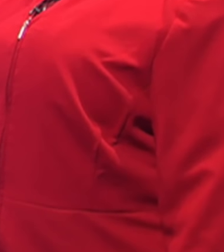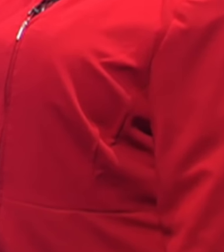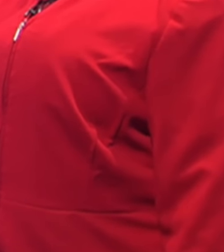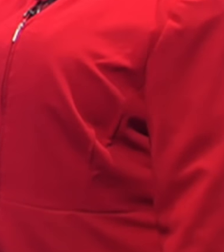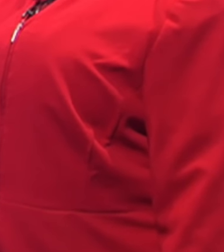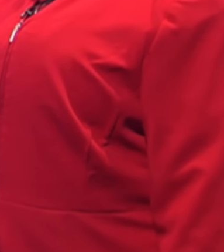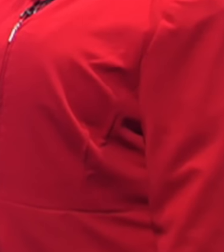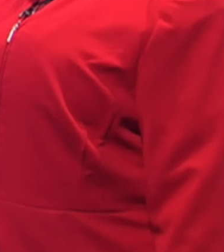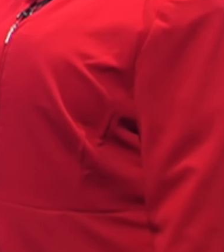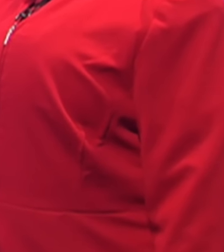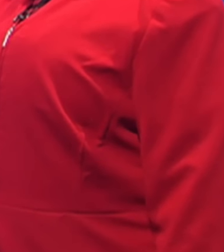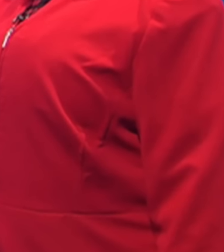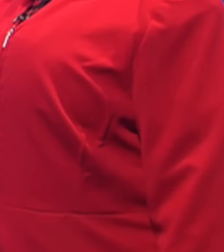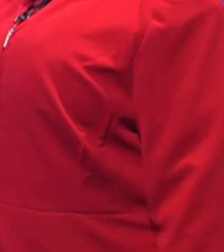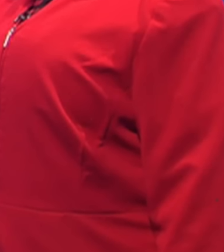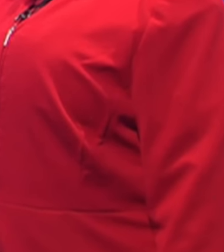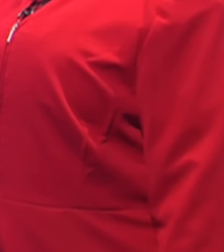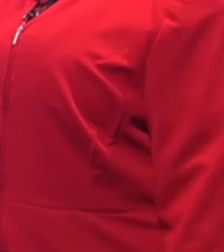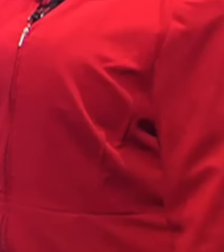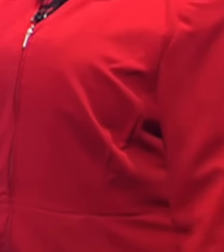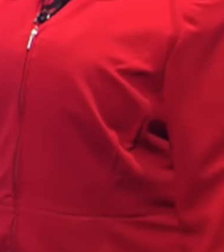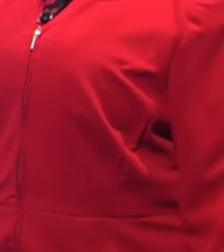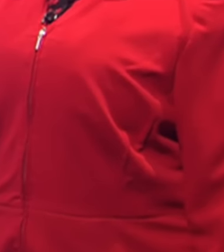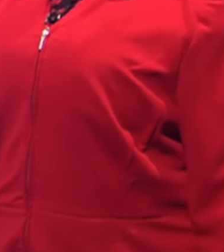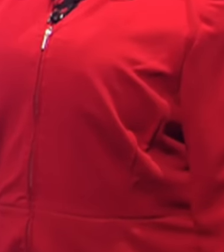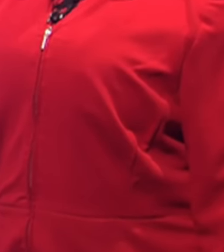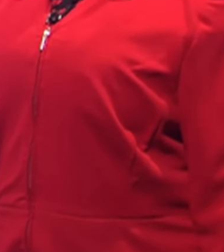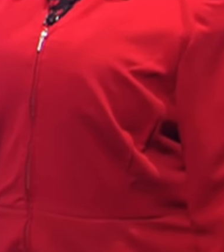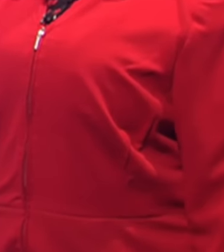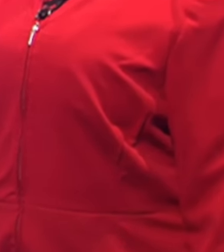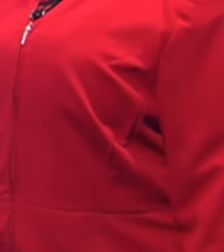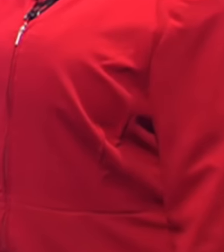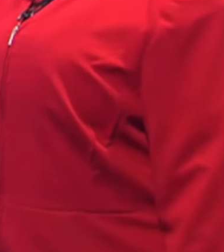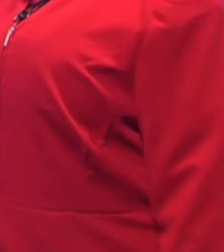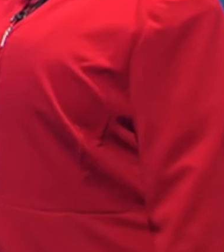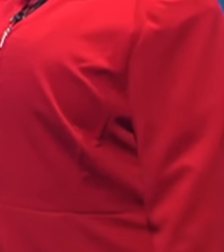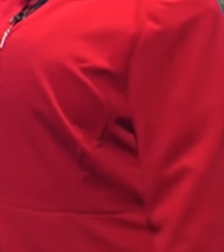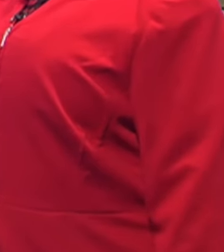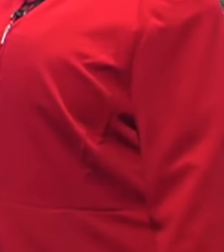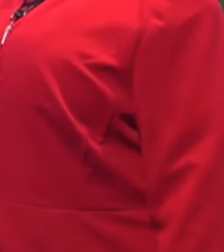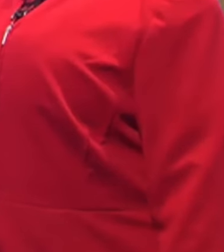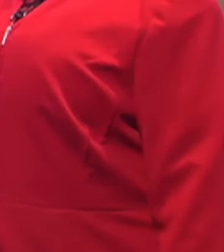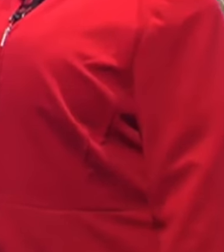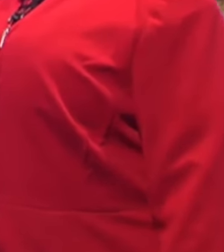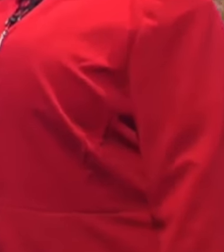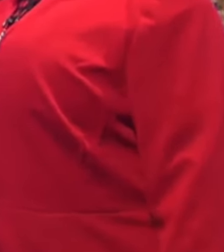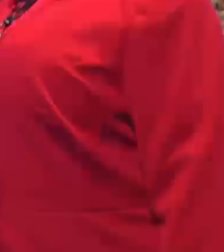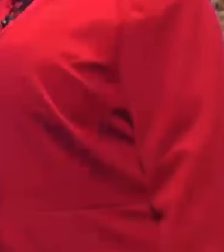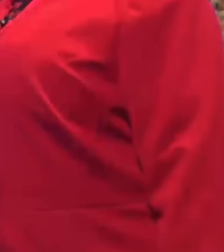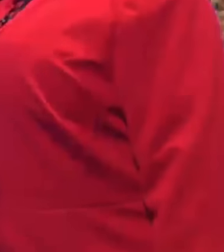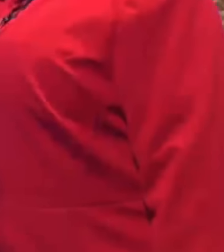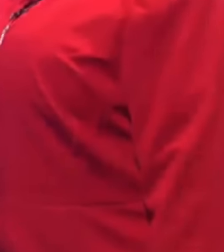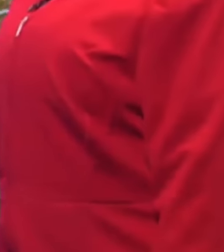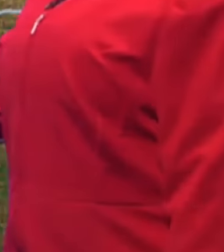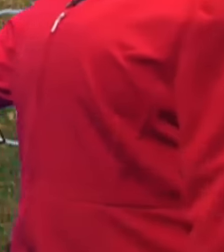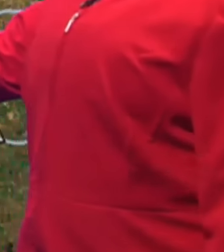lebelela gona go la Northern Cape go tsenela gona Gqeberha le dikarolo tše dintša naga go la Cape Town ge re tšwela pele le tšona jwalo go la Gauteng go Sasa ge re